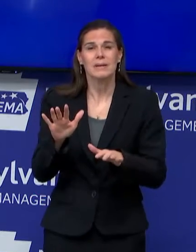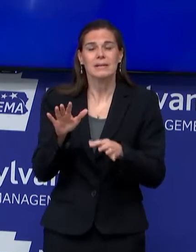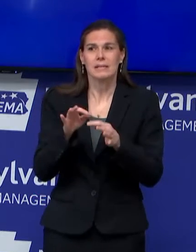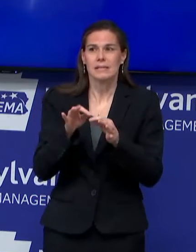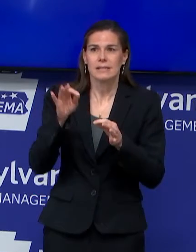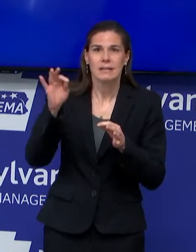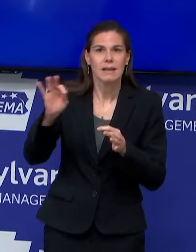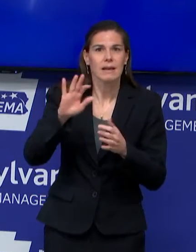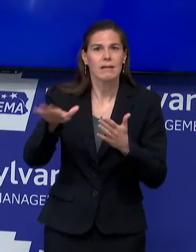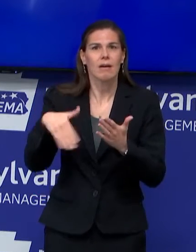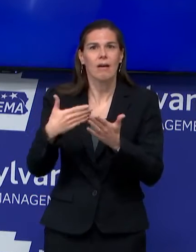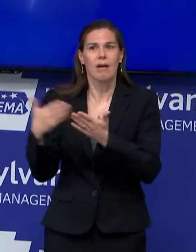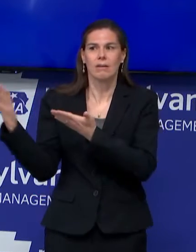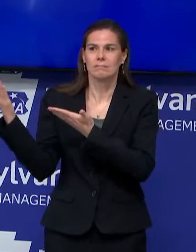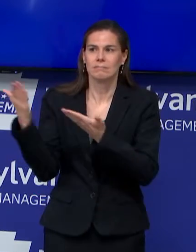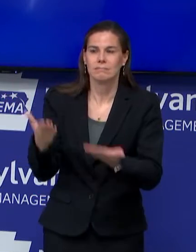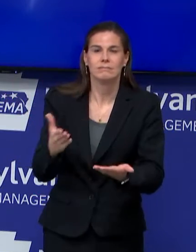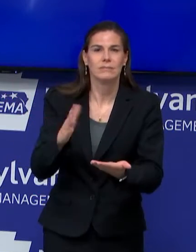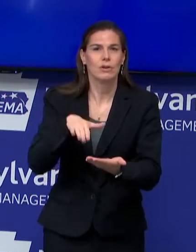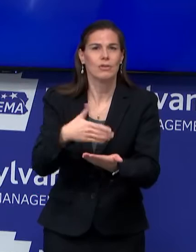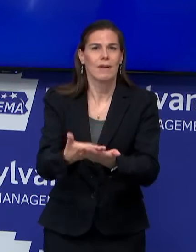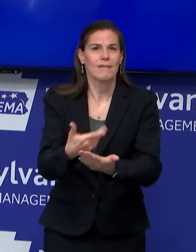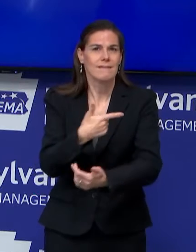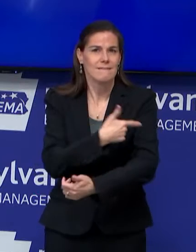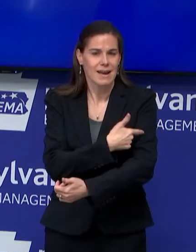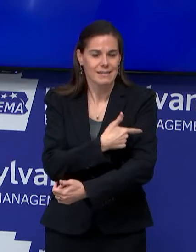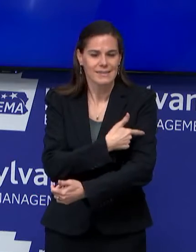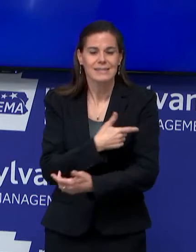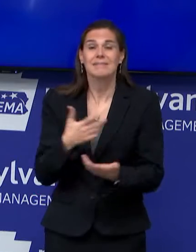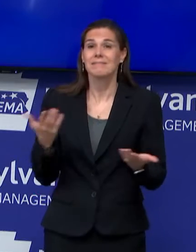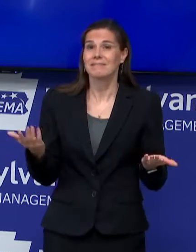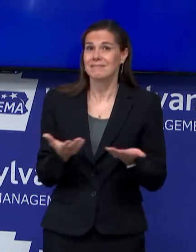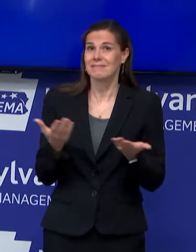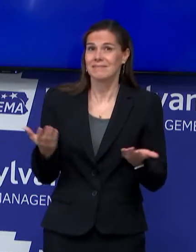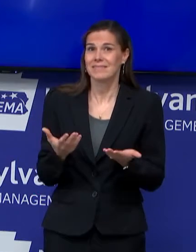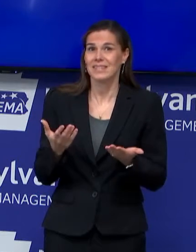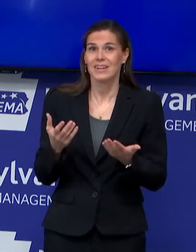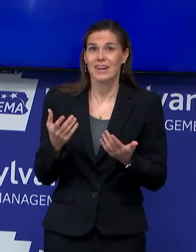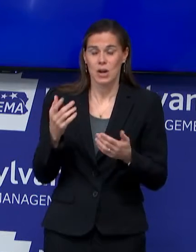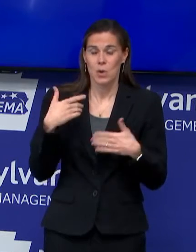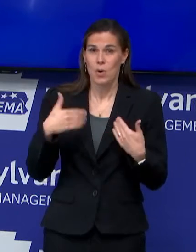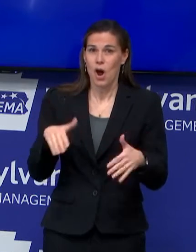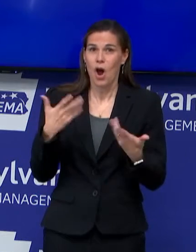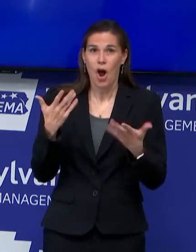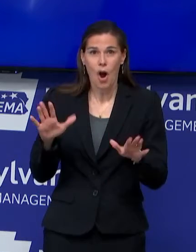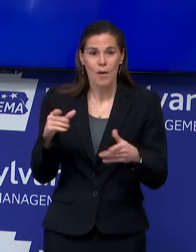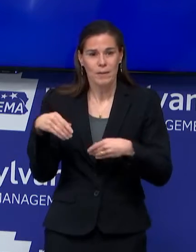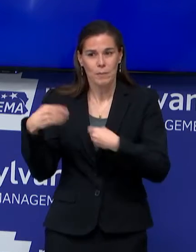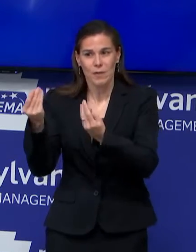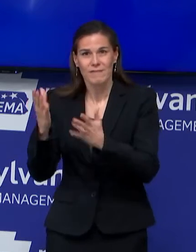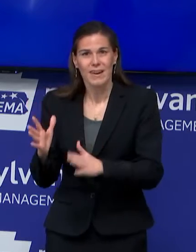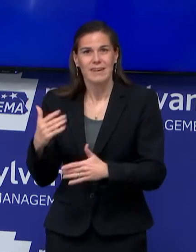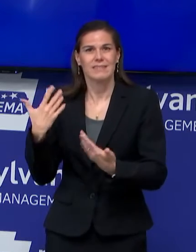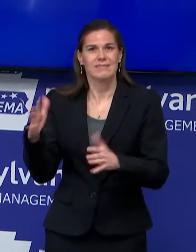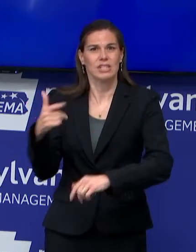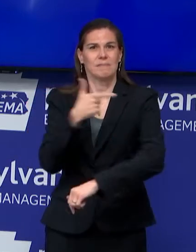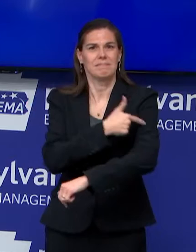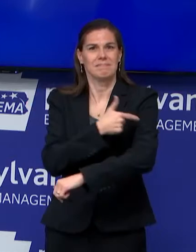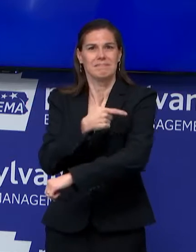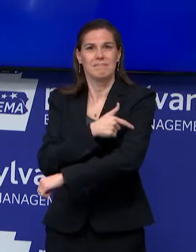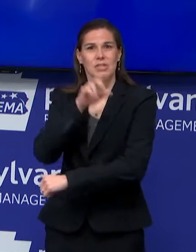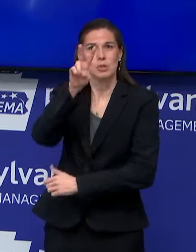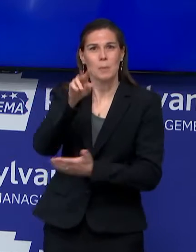nearly all shipments of COVID-19 vaccine, providers in Pennsylvania administered more than 2 million doses. In